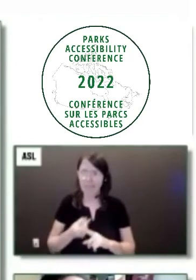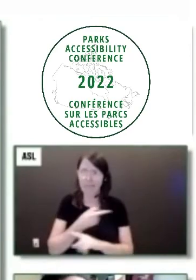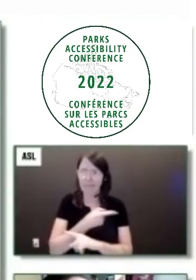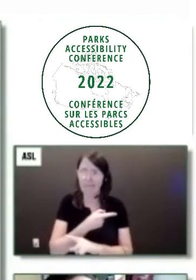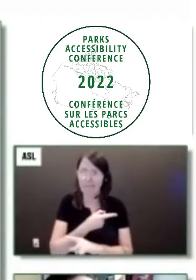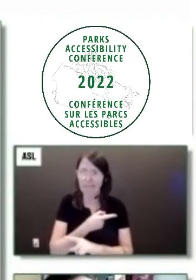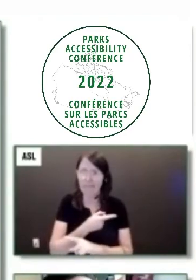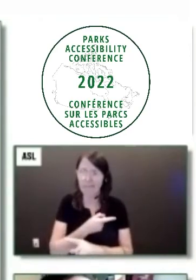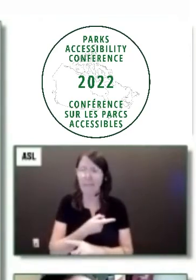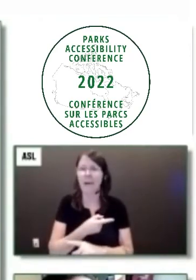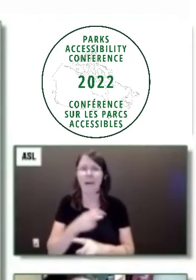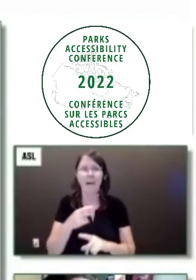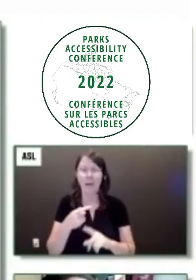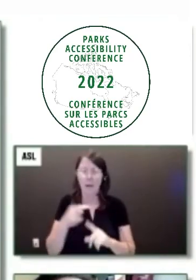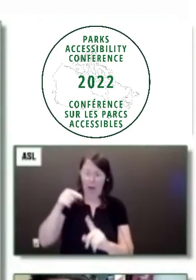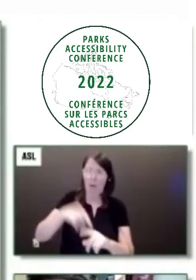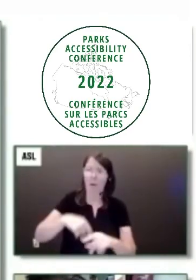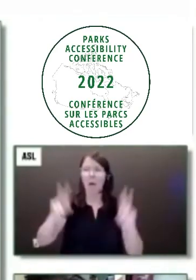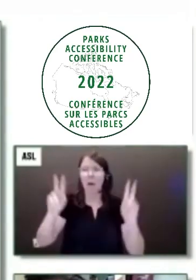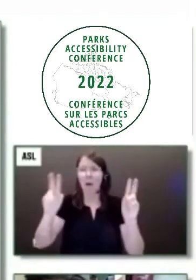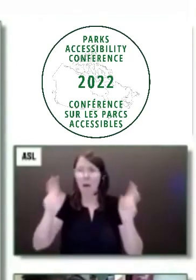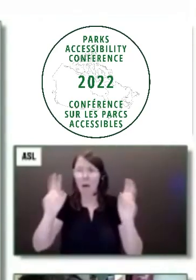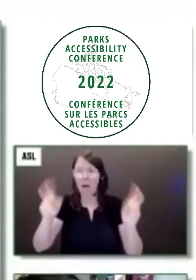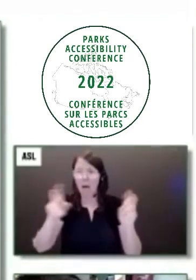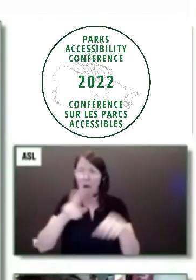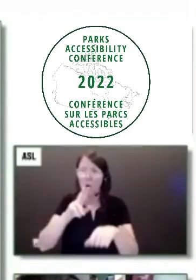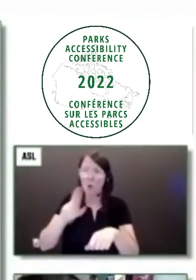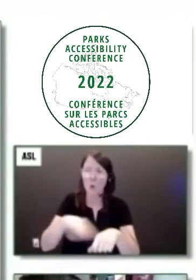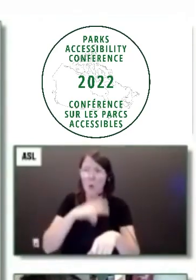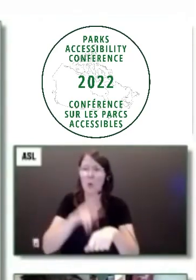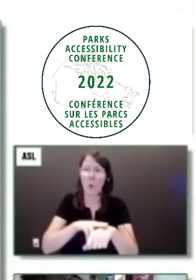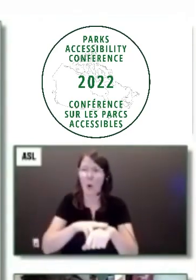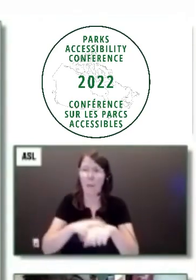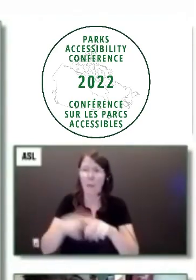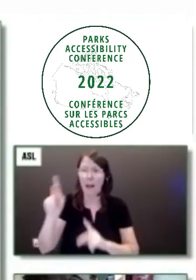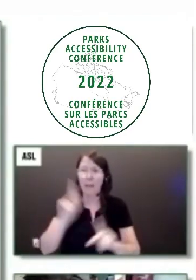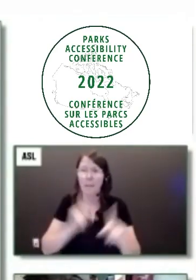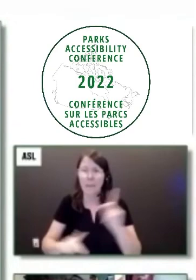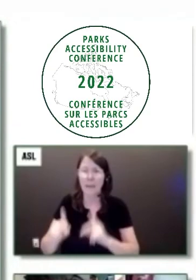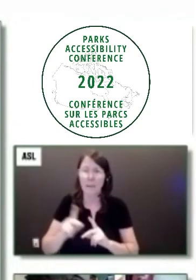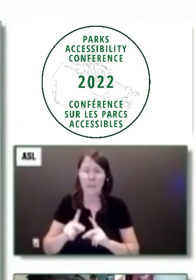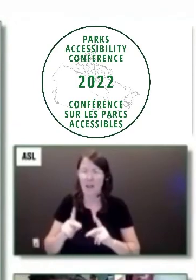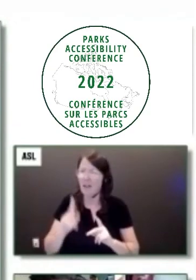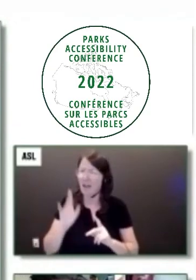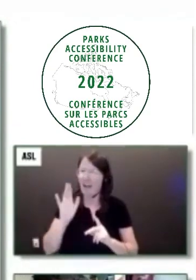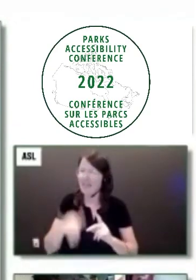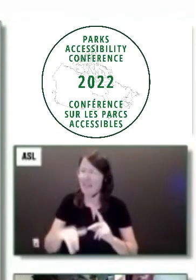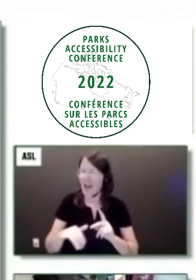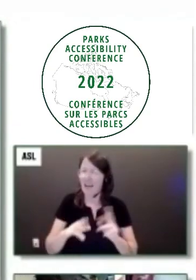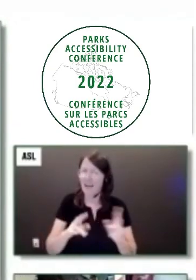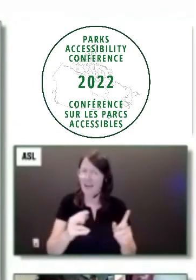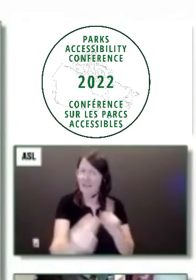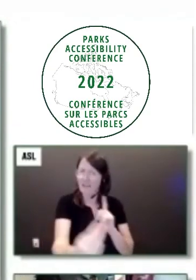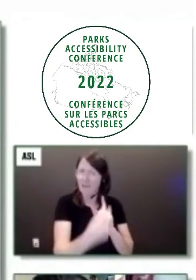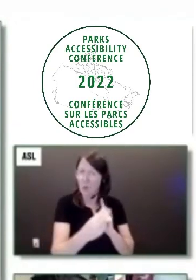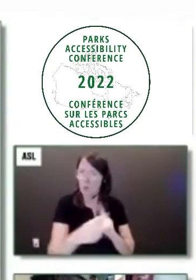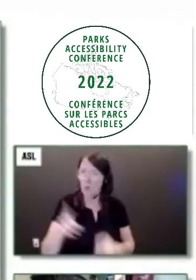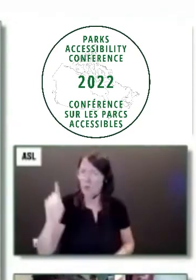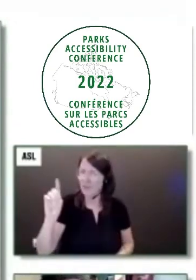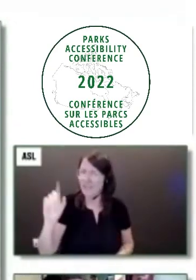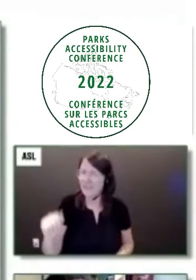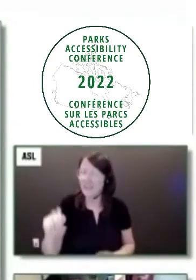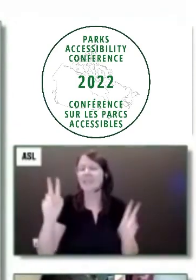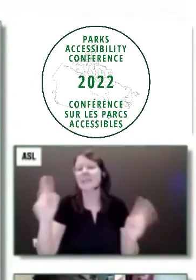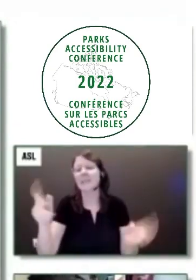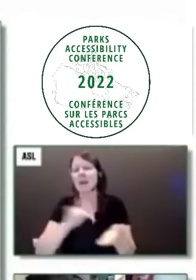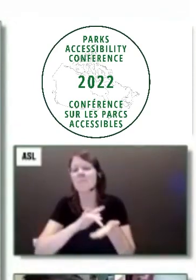use quotes, normal distribution of people in society. So he critiqued this medicalized view of disability or the medical model of